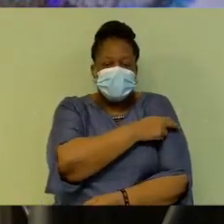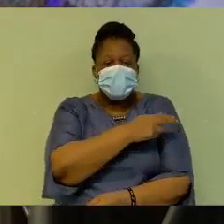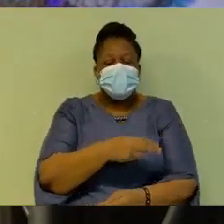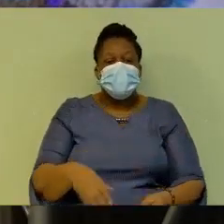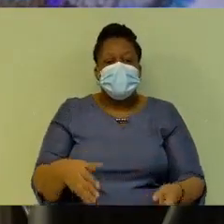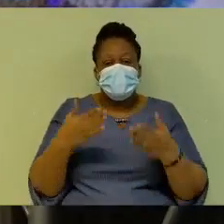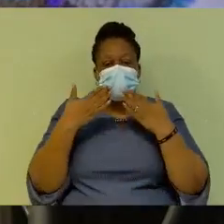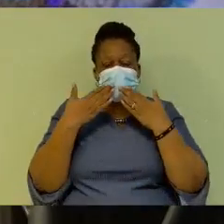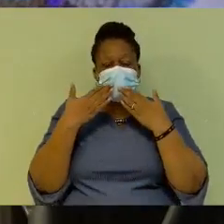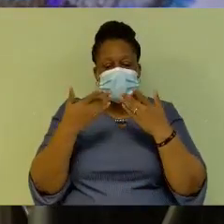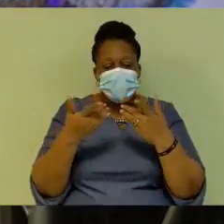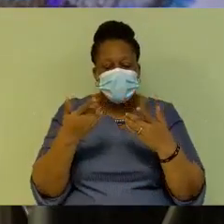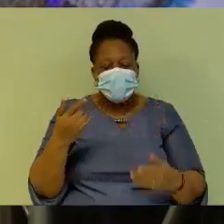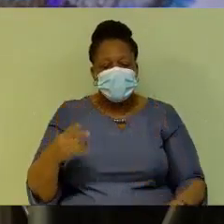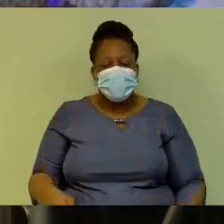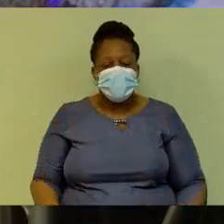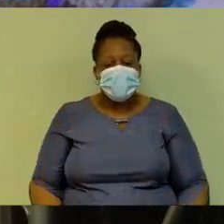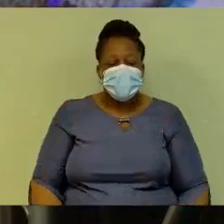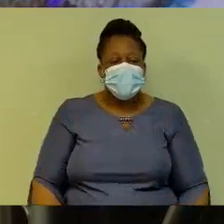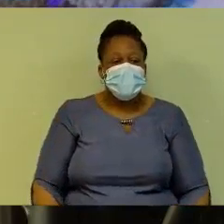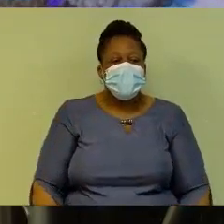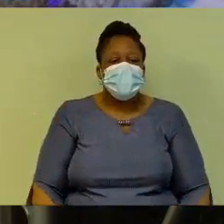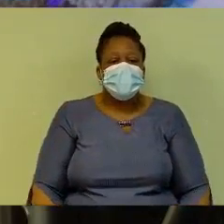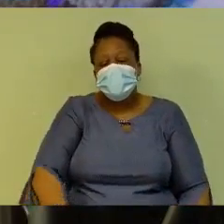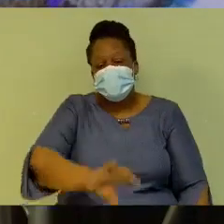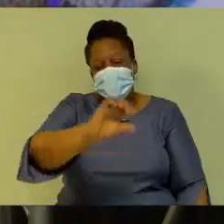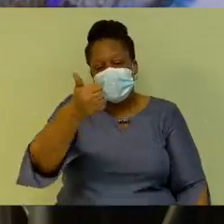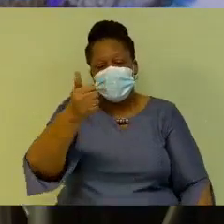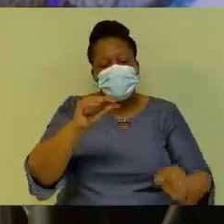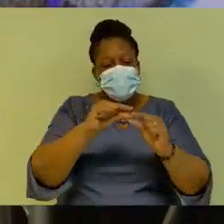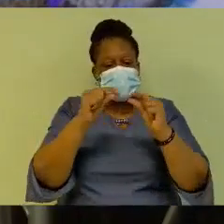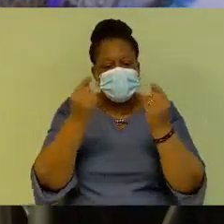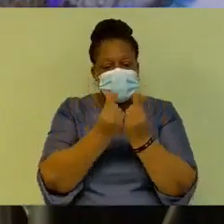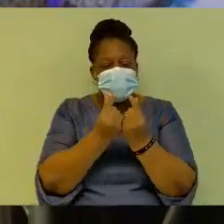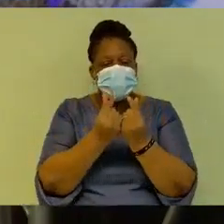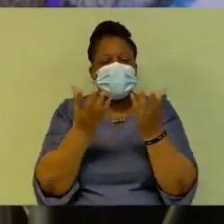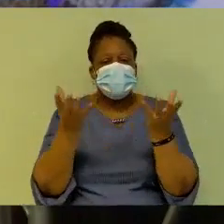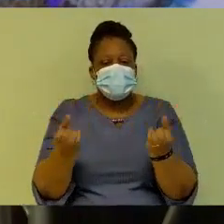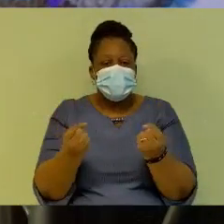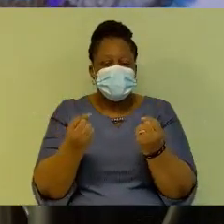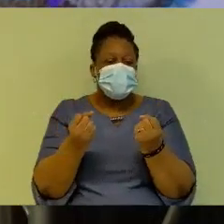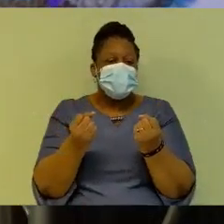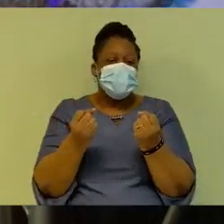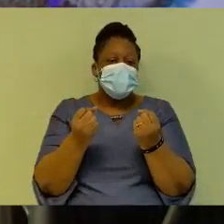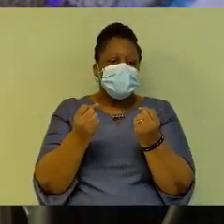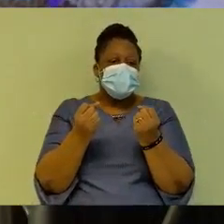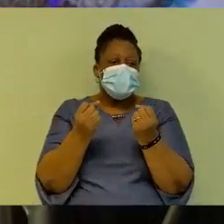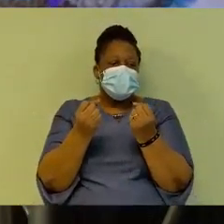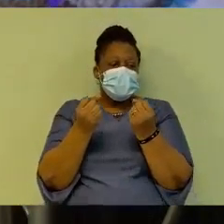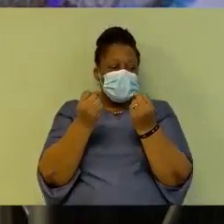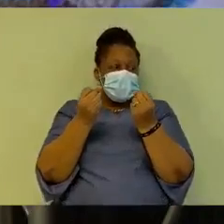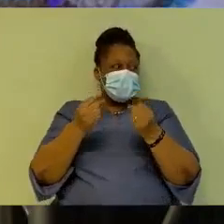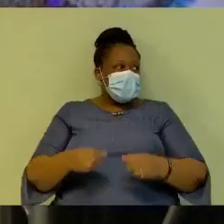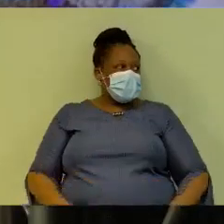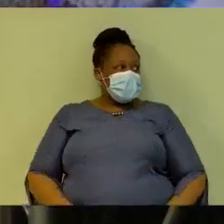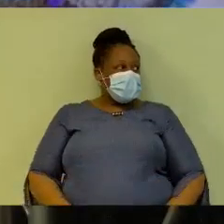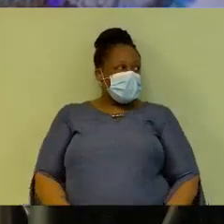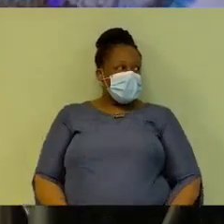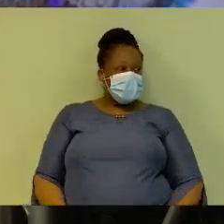I also wish to highlight the community policing group. During the state of emergency and accompanying curfews and